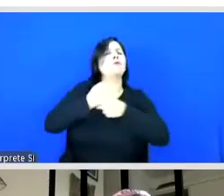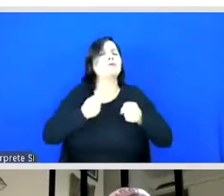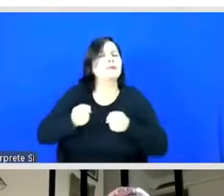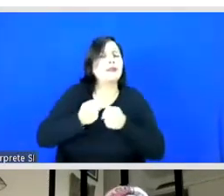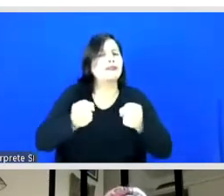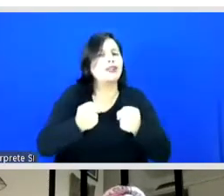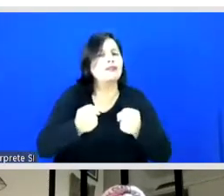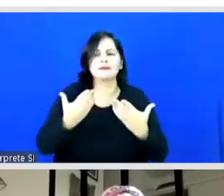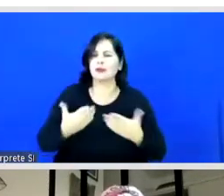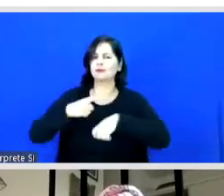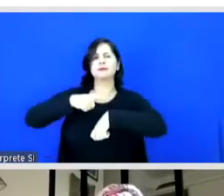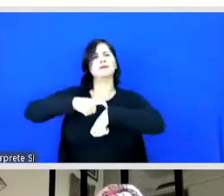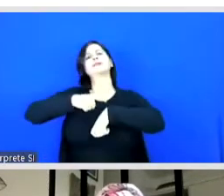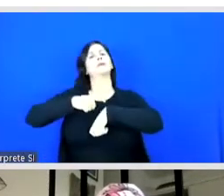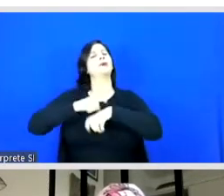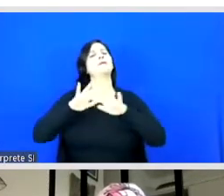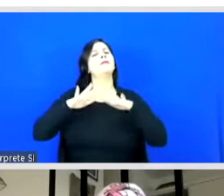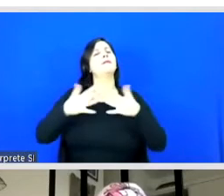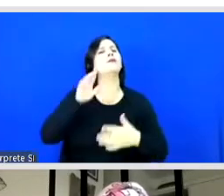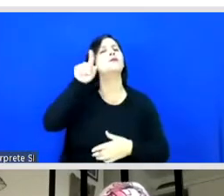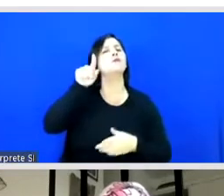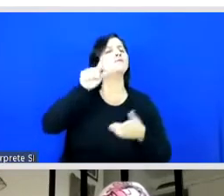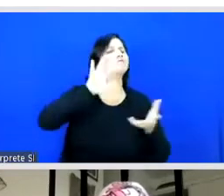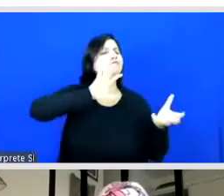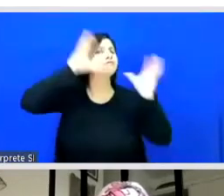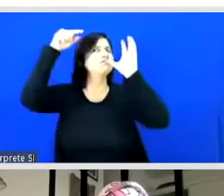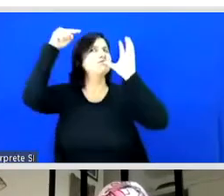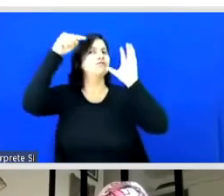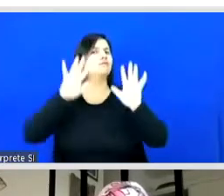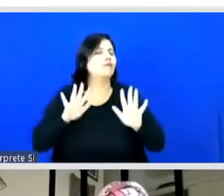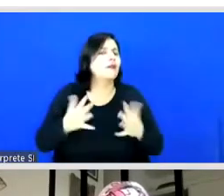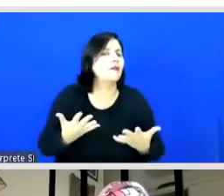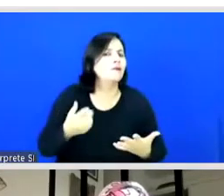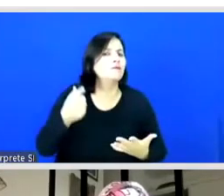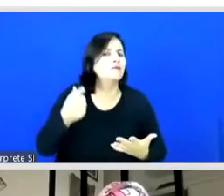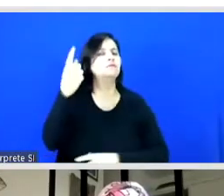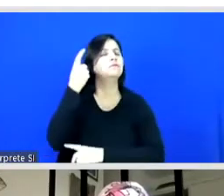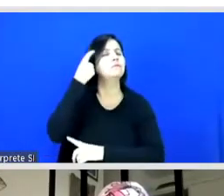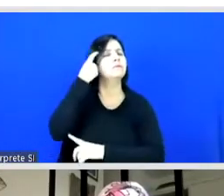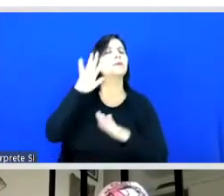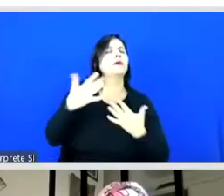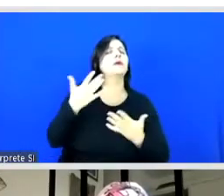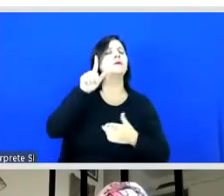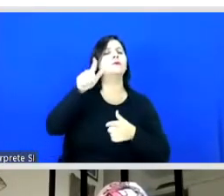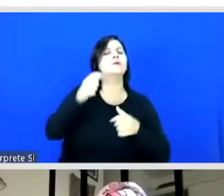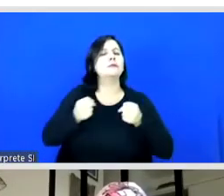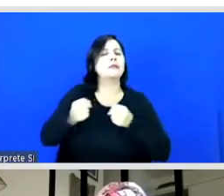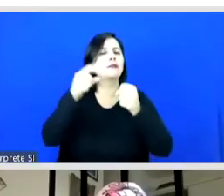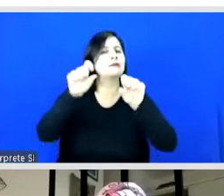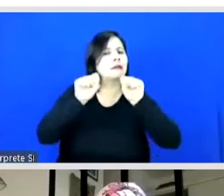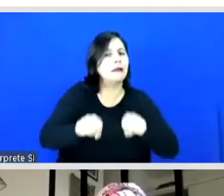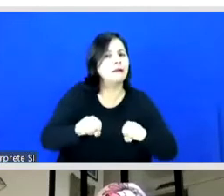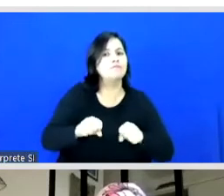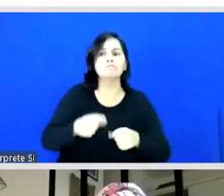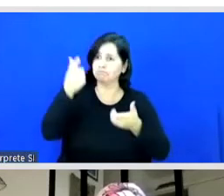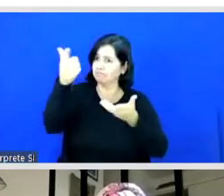that should be in place? The floor is yours, you have 3 minutes. Thank you, Elena, and I'm also delighted to take